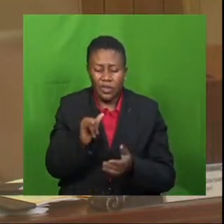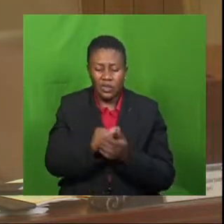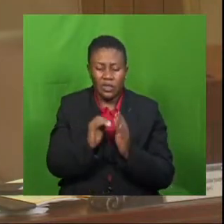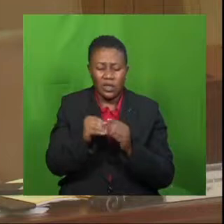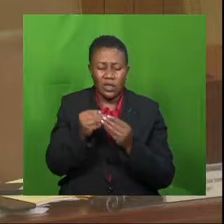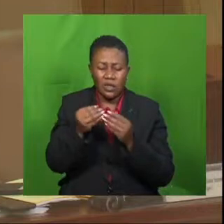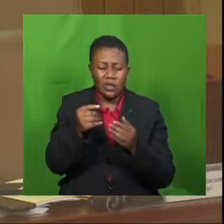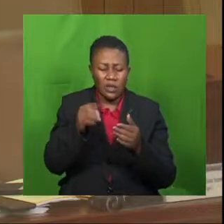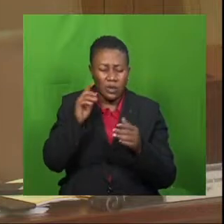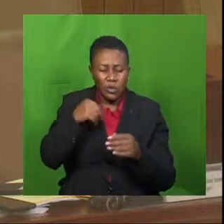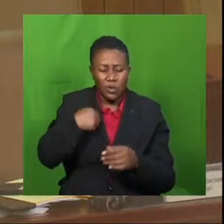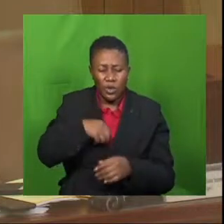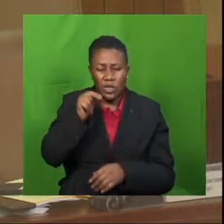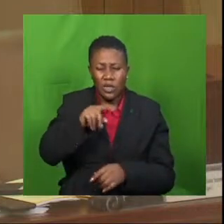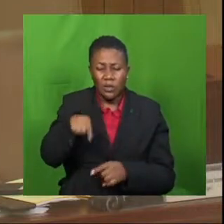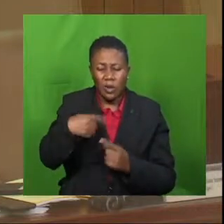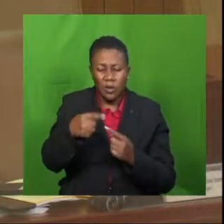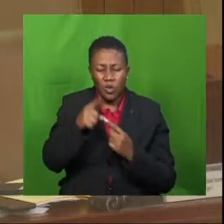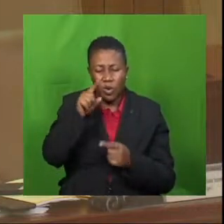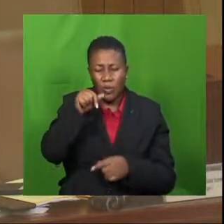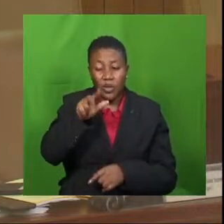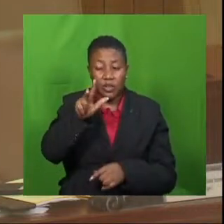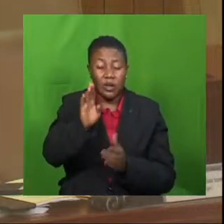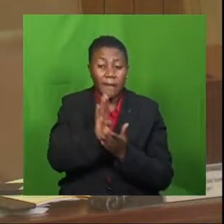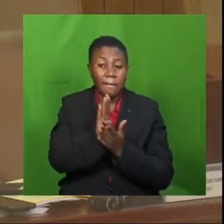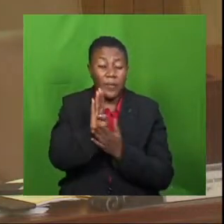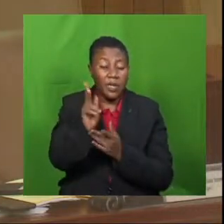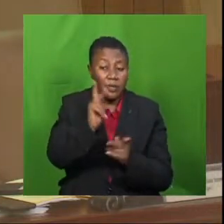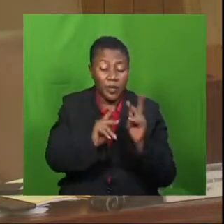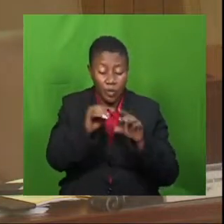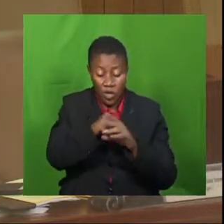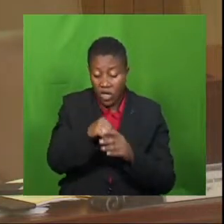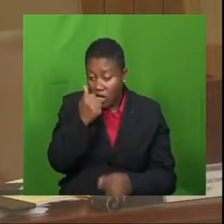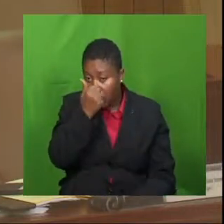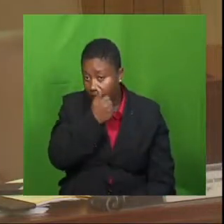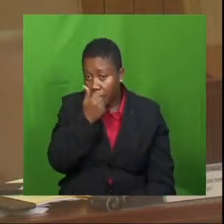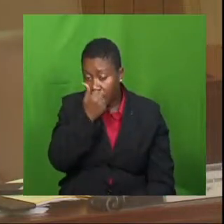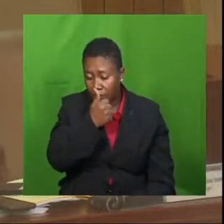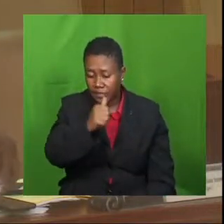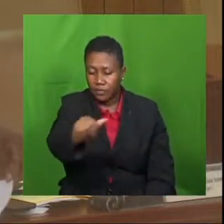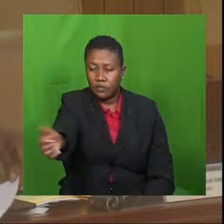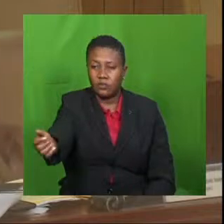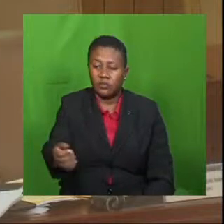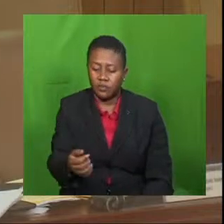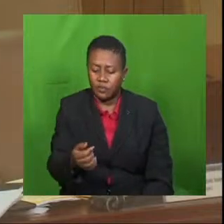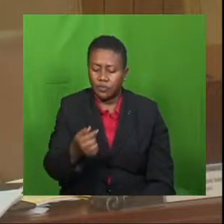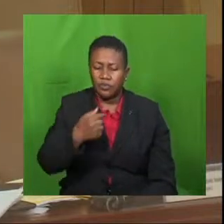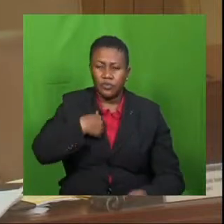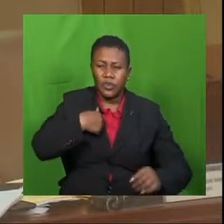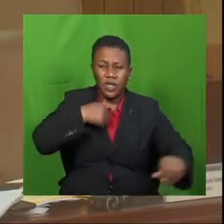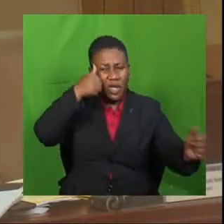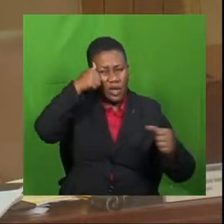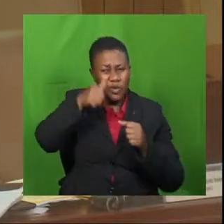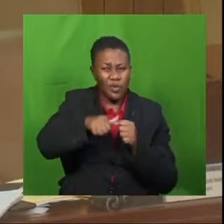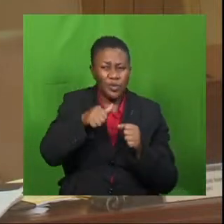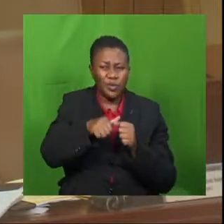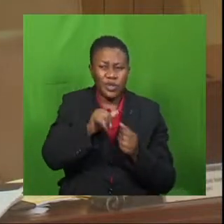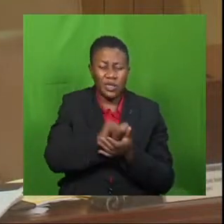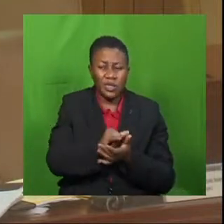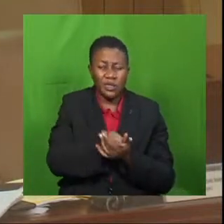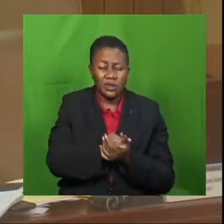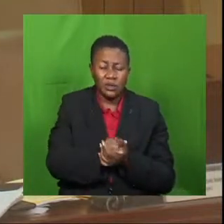billion people in Africa. Mr. Speaker, recently I read a report that showed